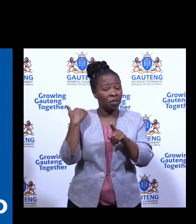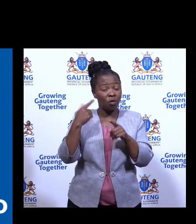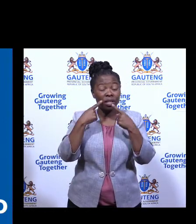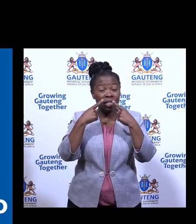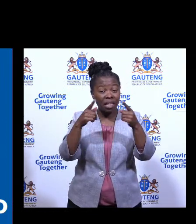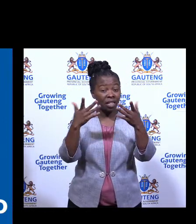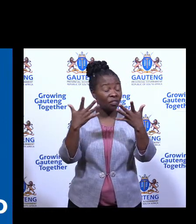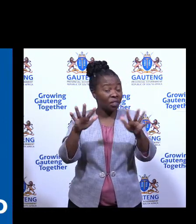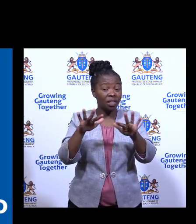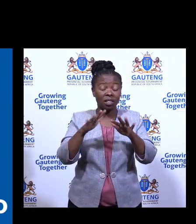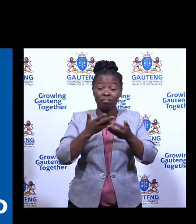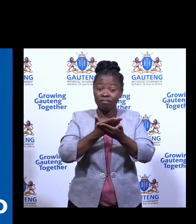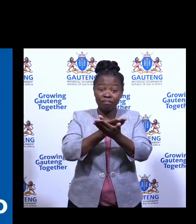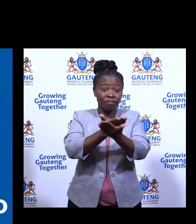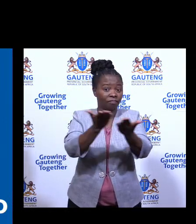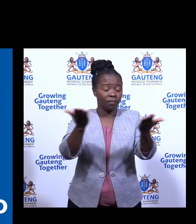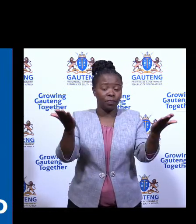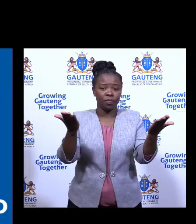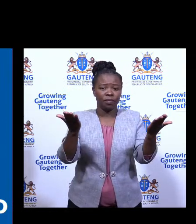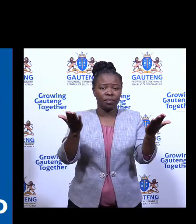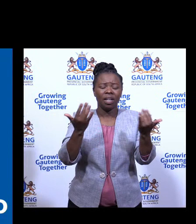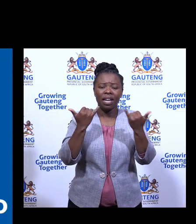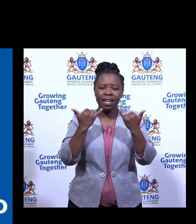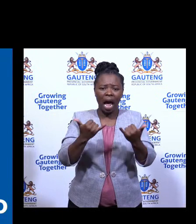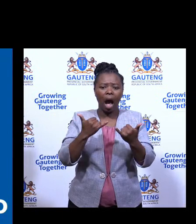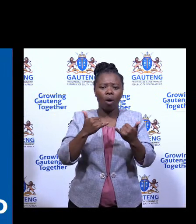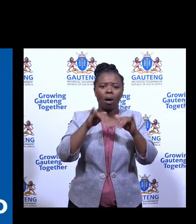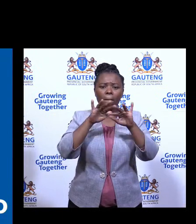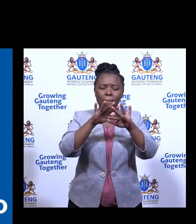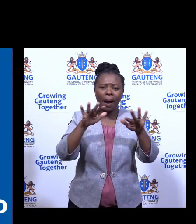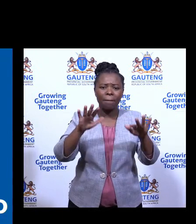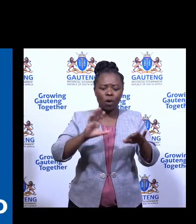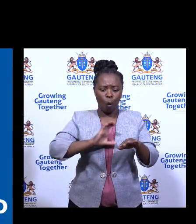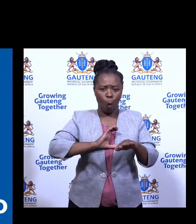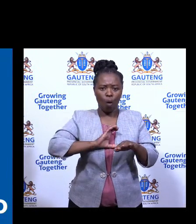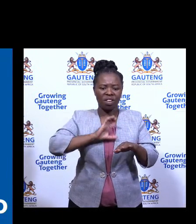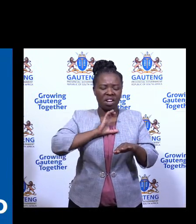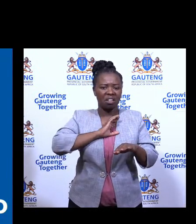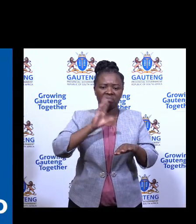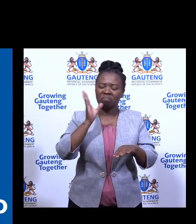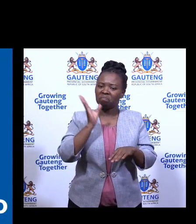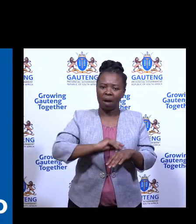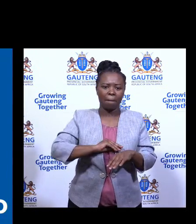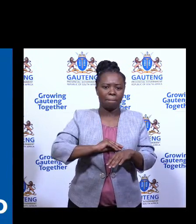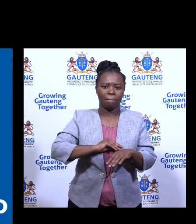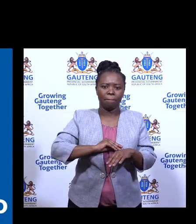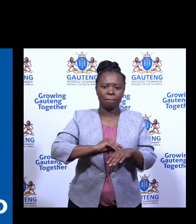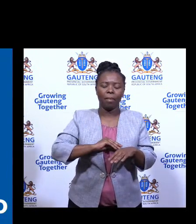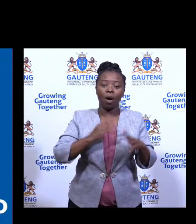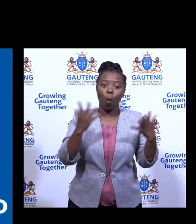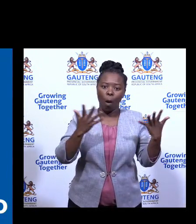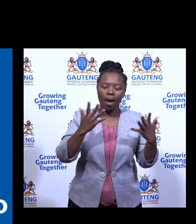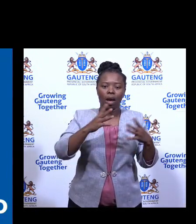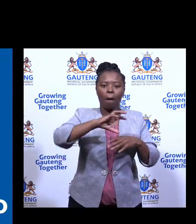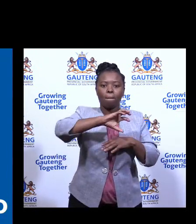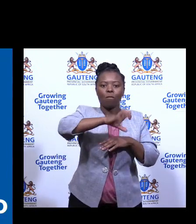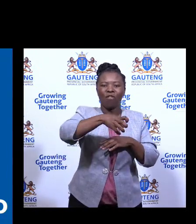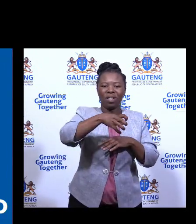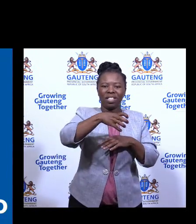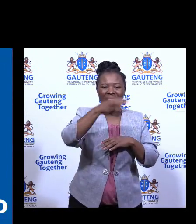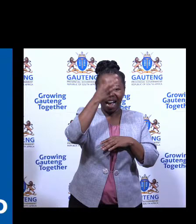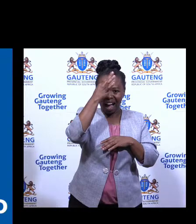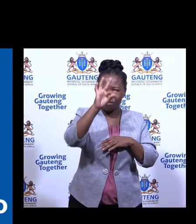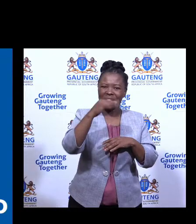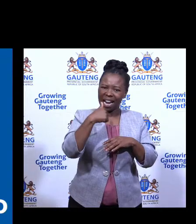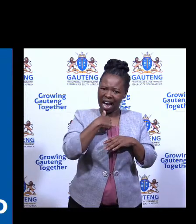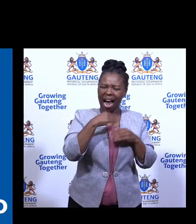has eroded confidence, public confidence in the provincial government that I lead.